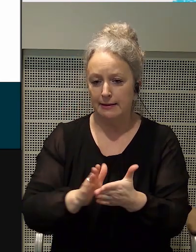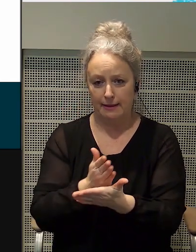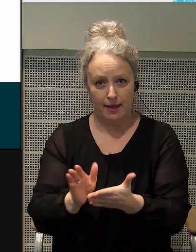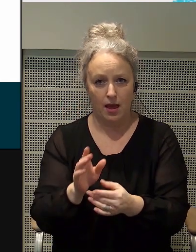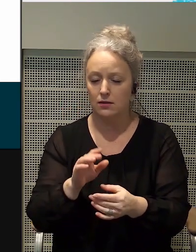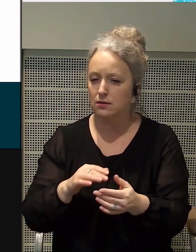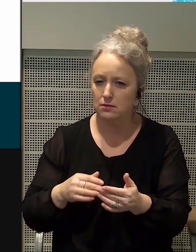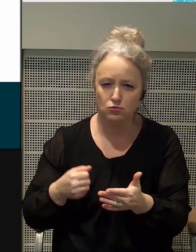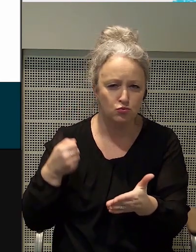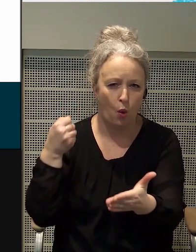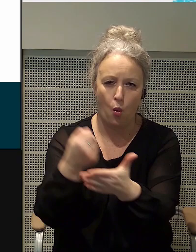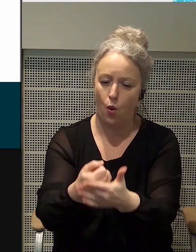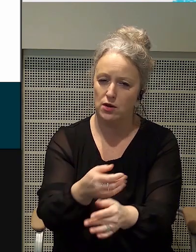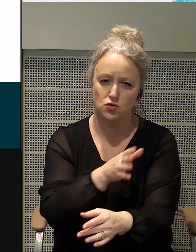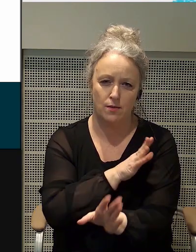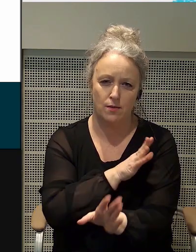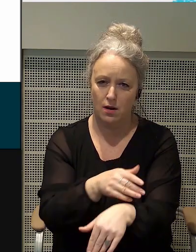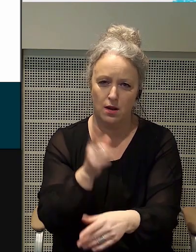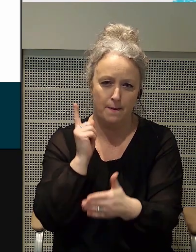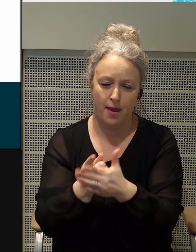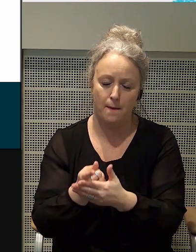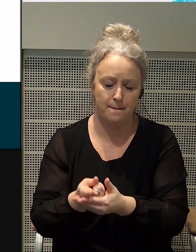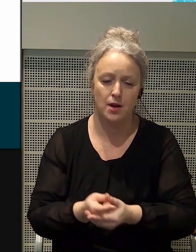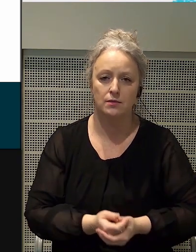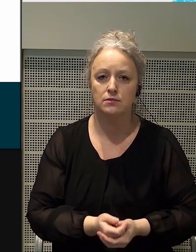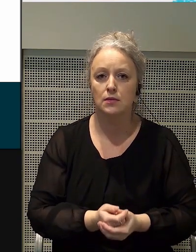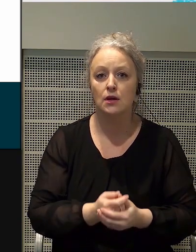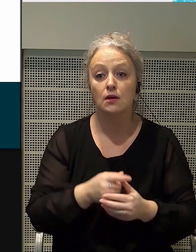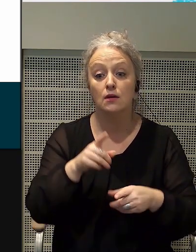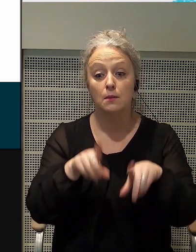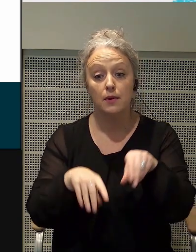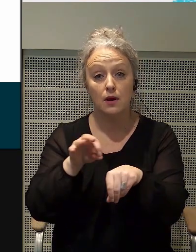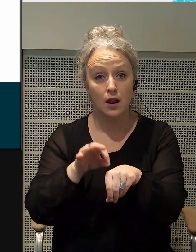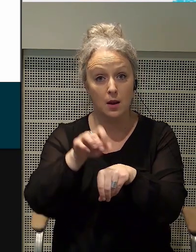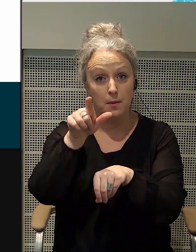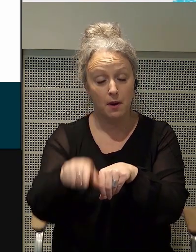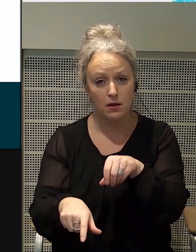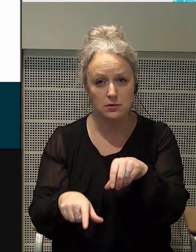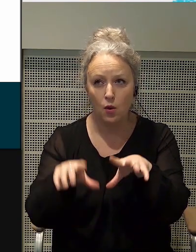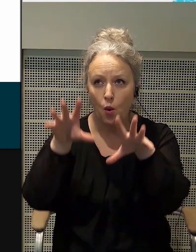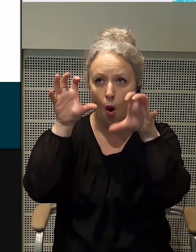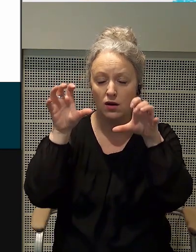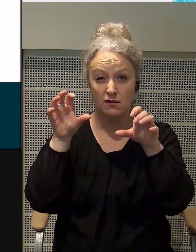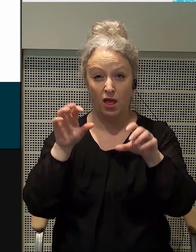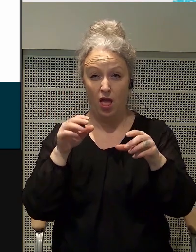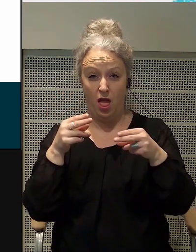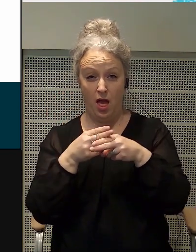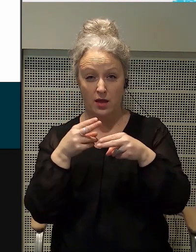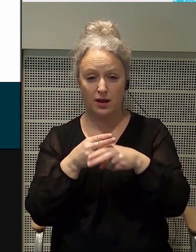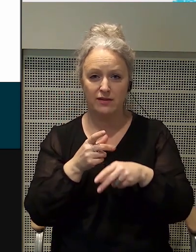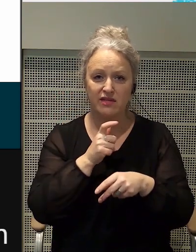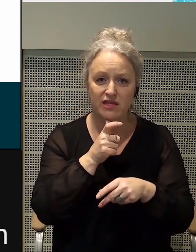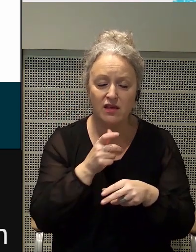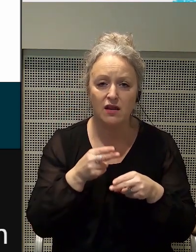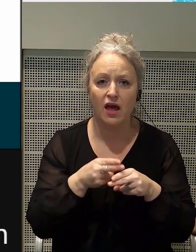have difficulties with cognition, with moving, with speech, and they may have social problems. In